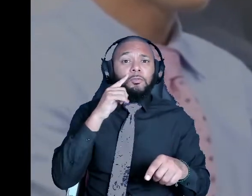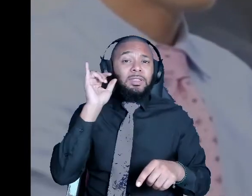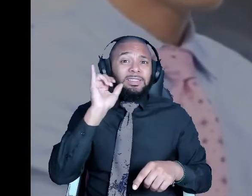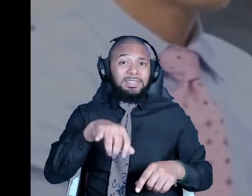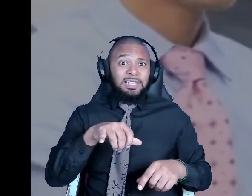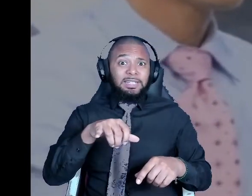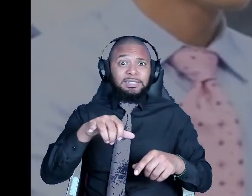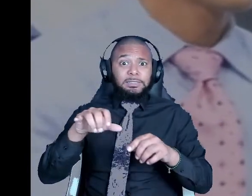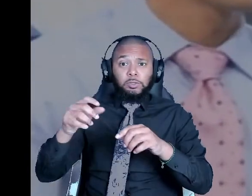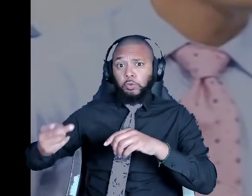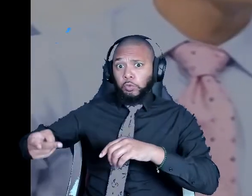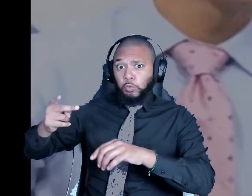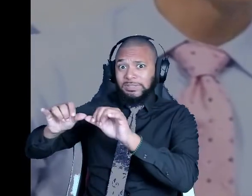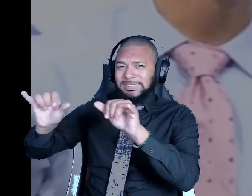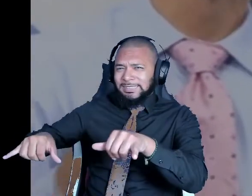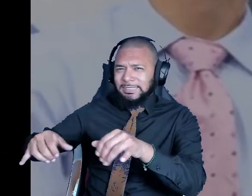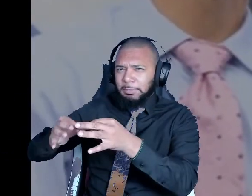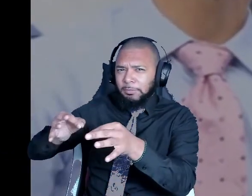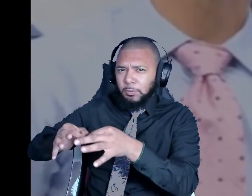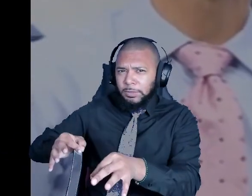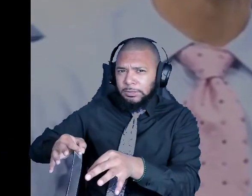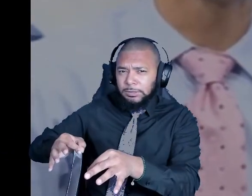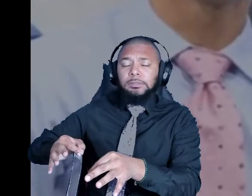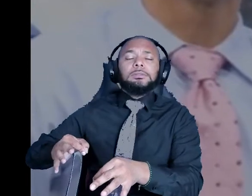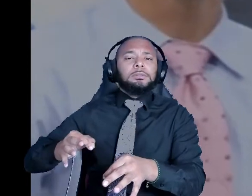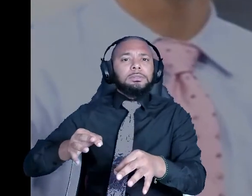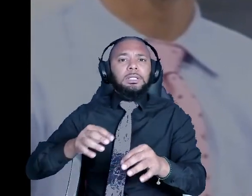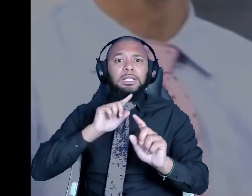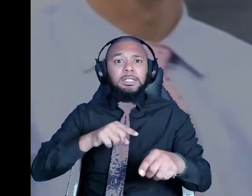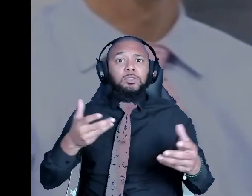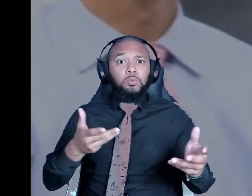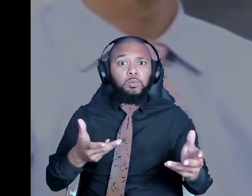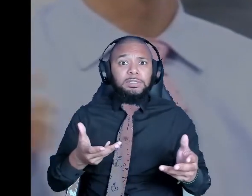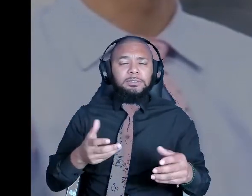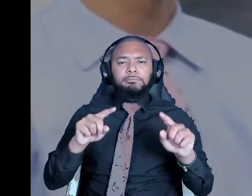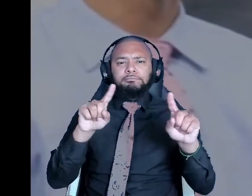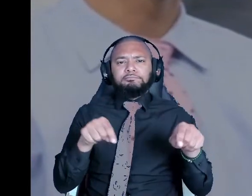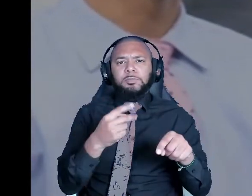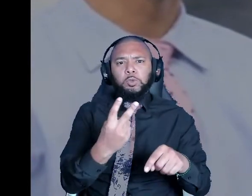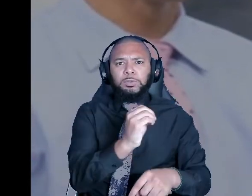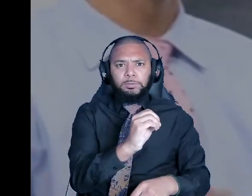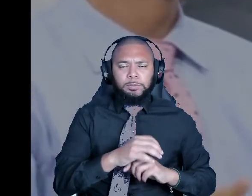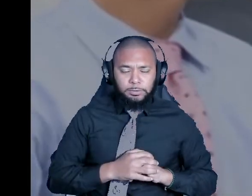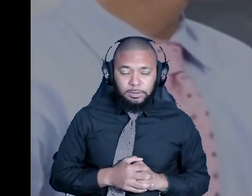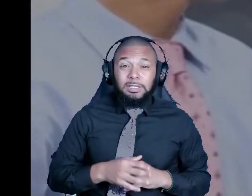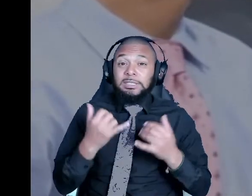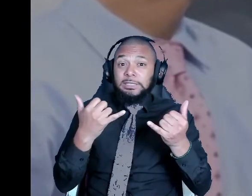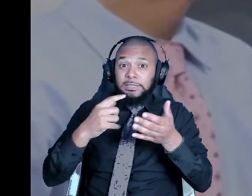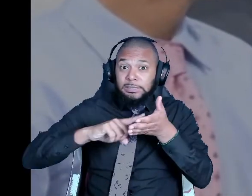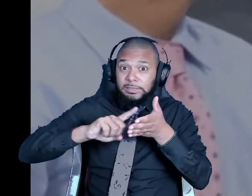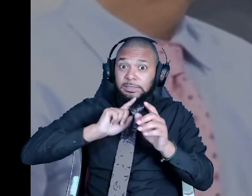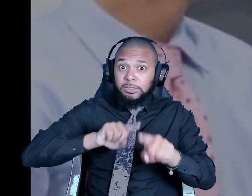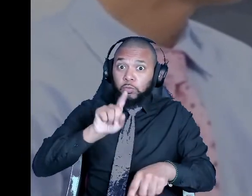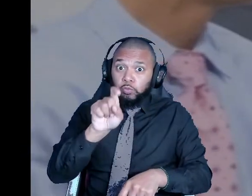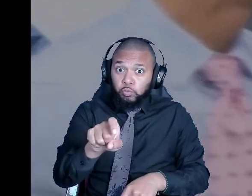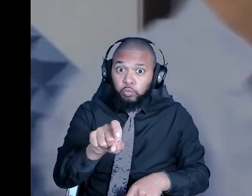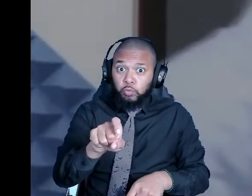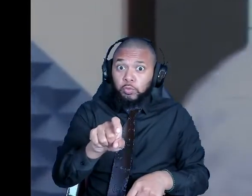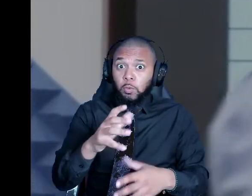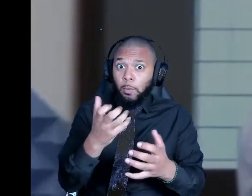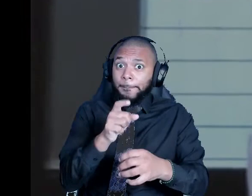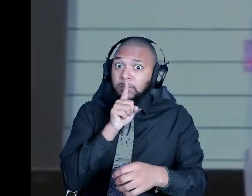equations. Now it's important that we check our answer to make sure that this is correct.